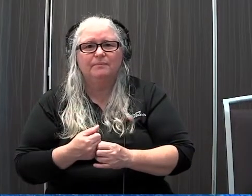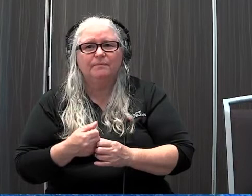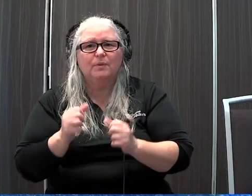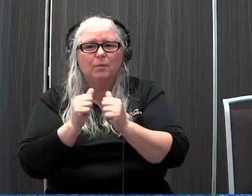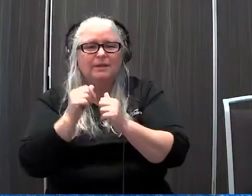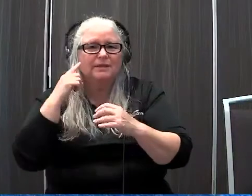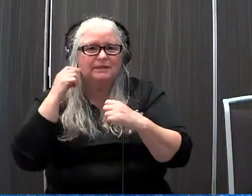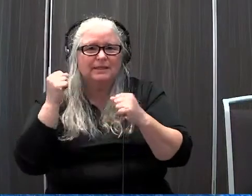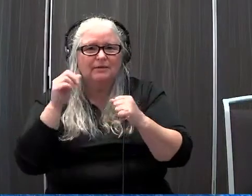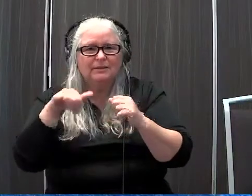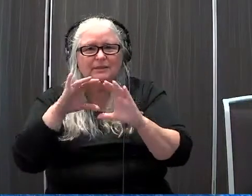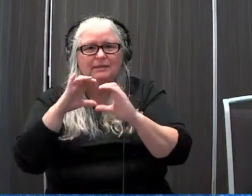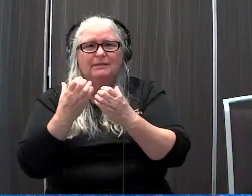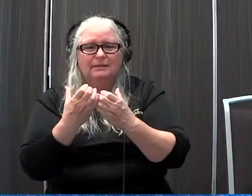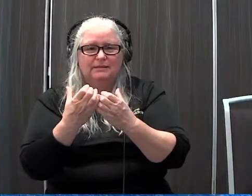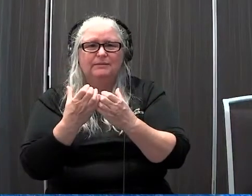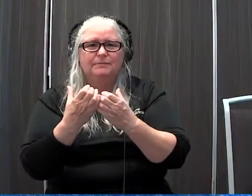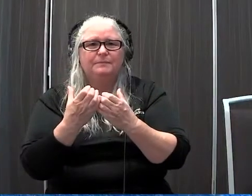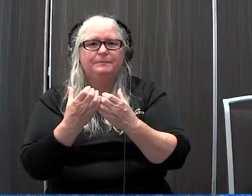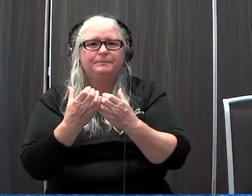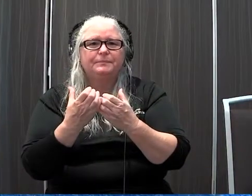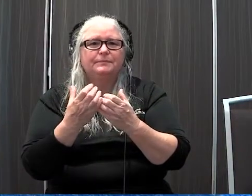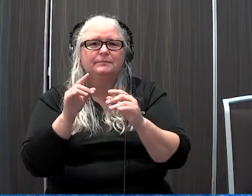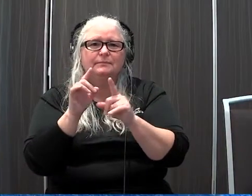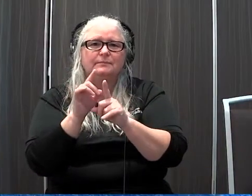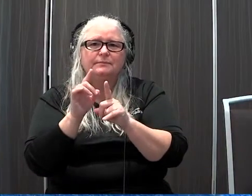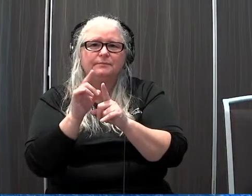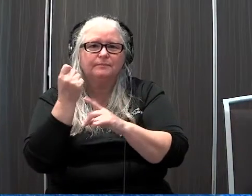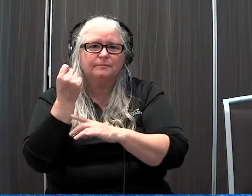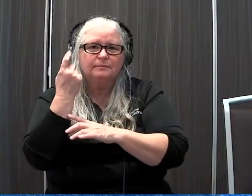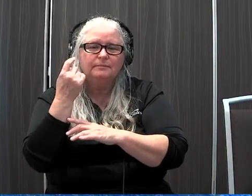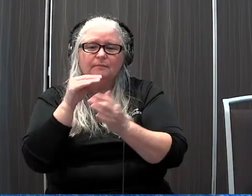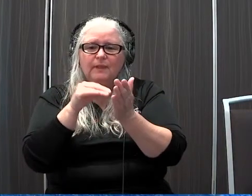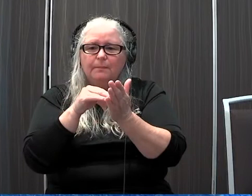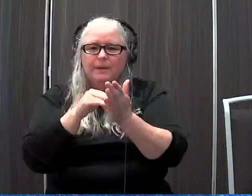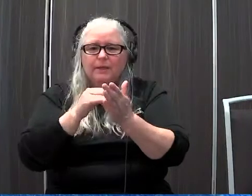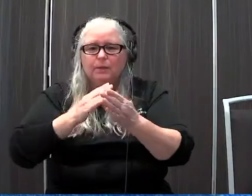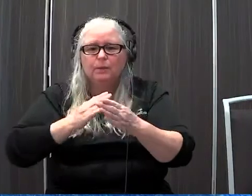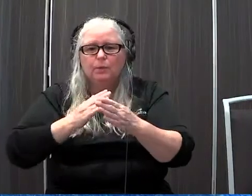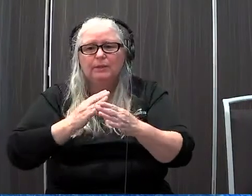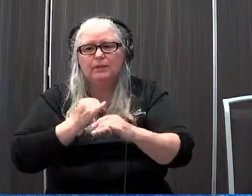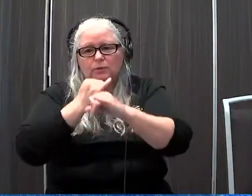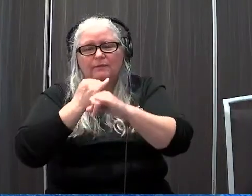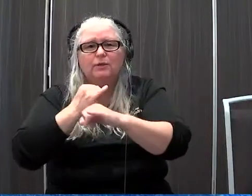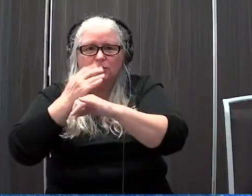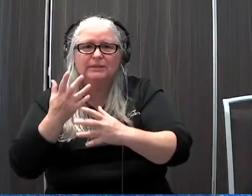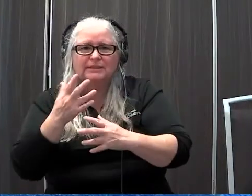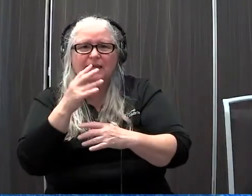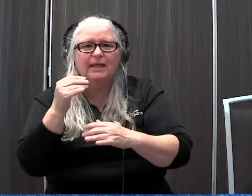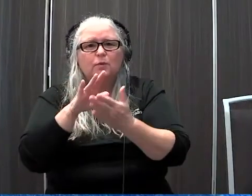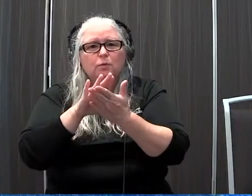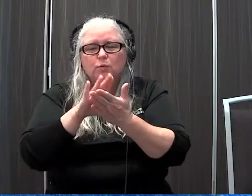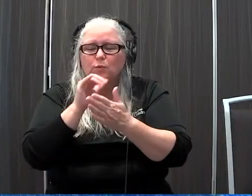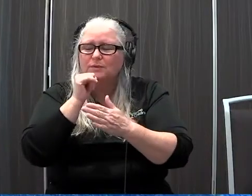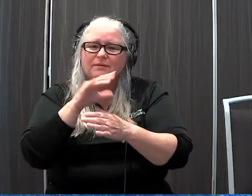in that class. Also being understanding of medical interventions. Of course, the school teams are not going to be